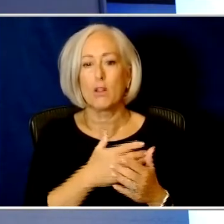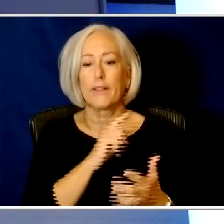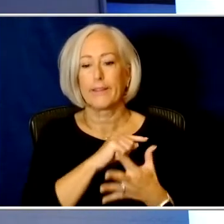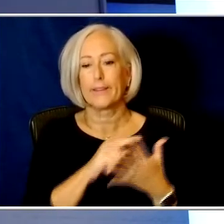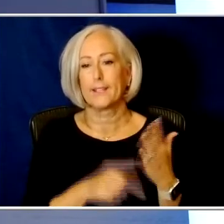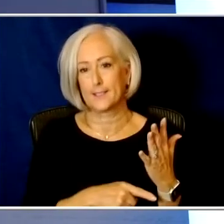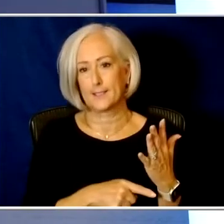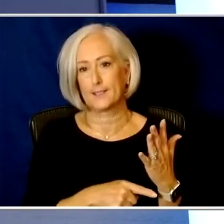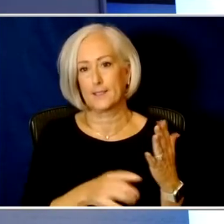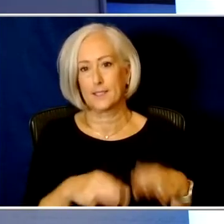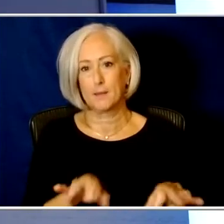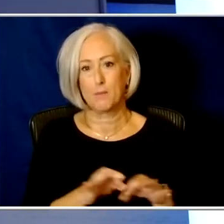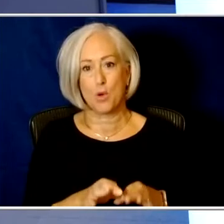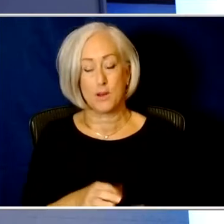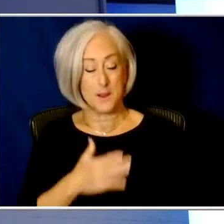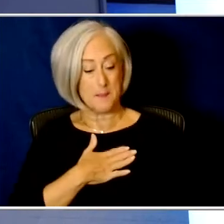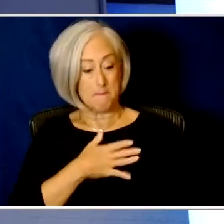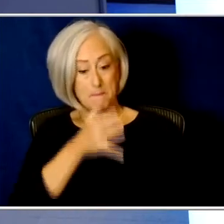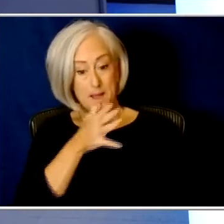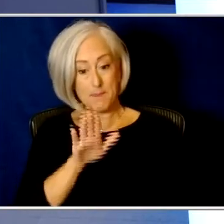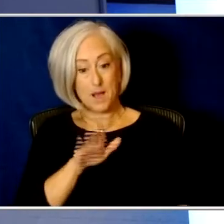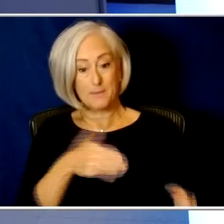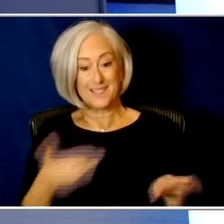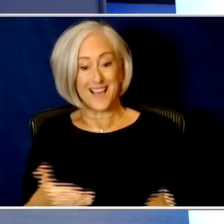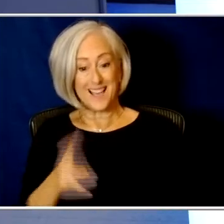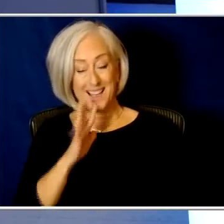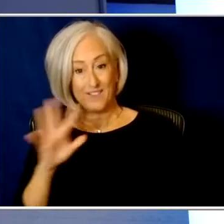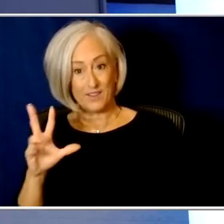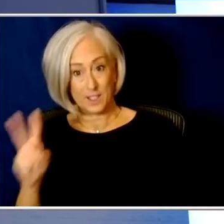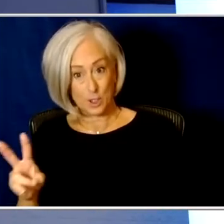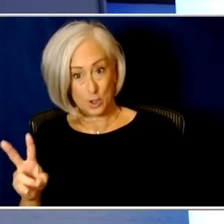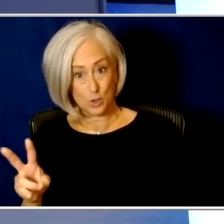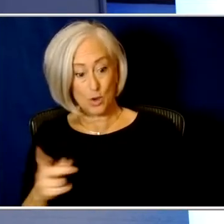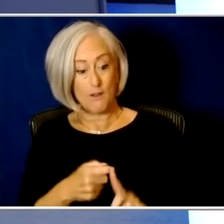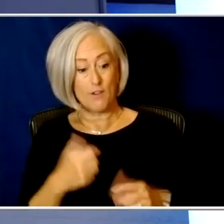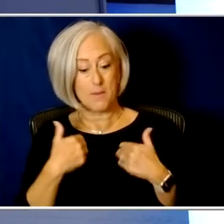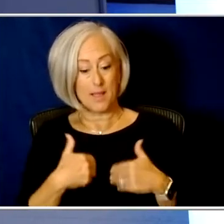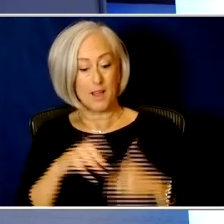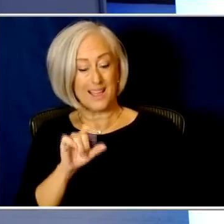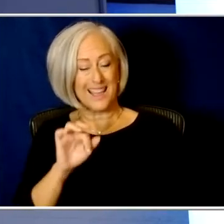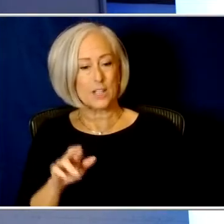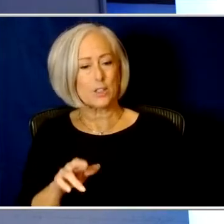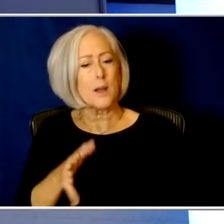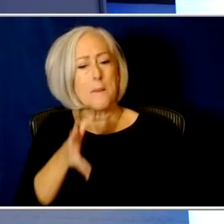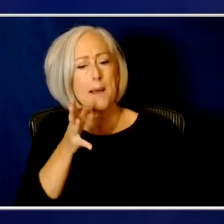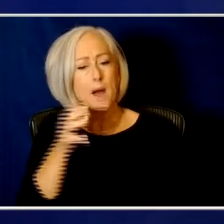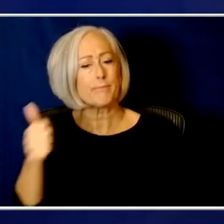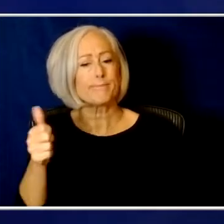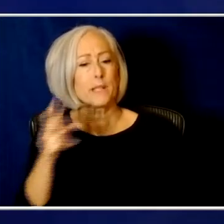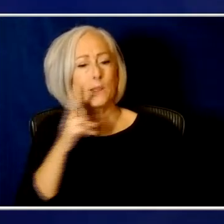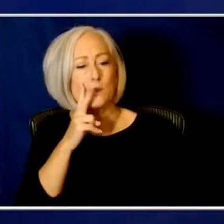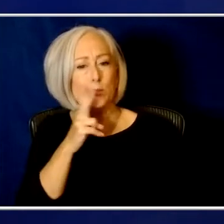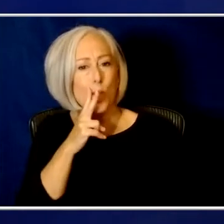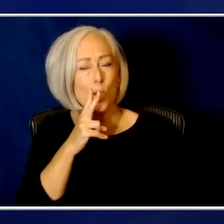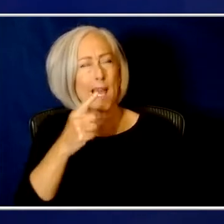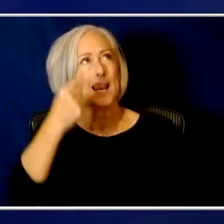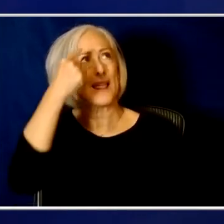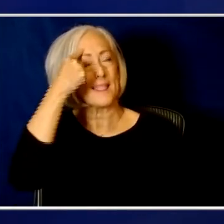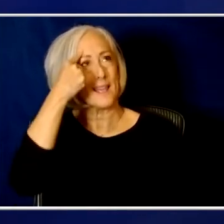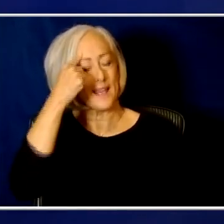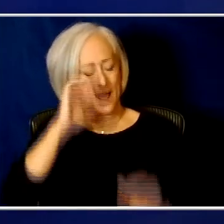of developing personalized care for cancer patients. And so I think we're making strides in some cancers versus